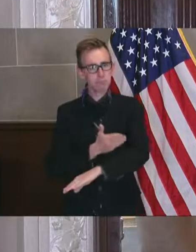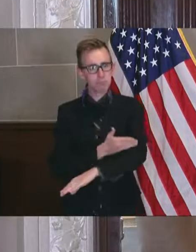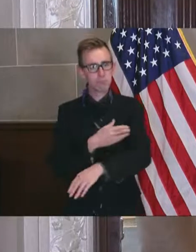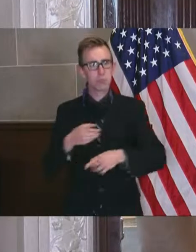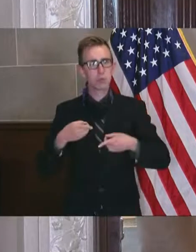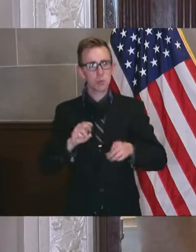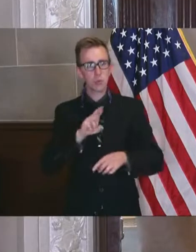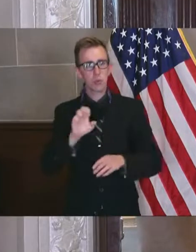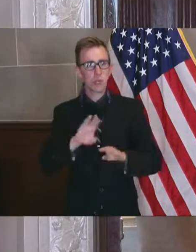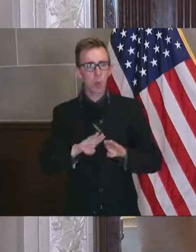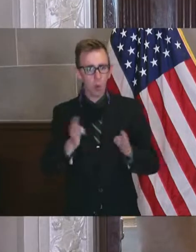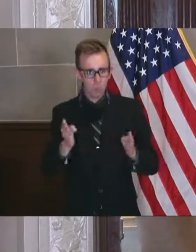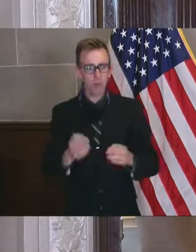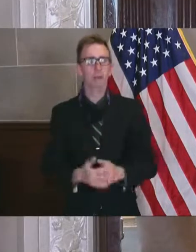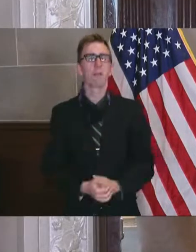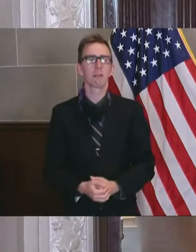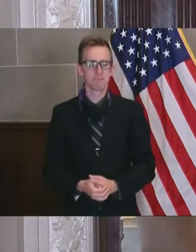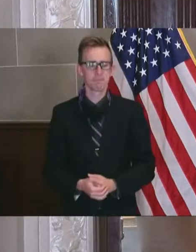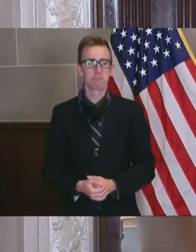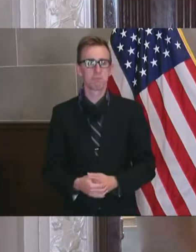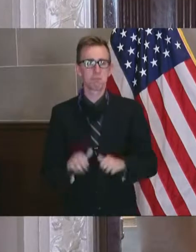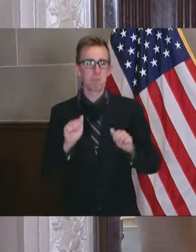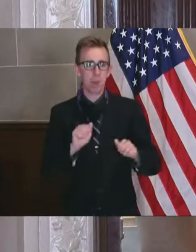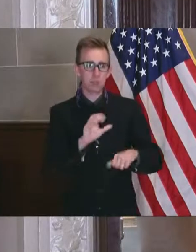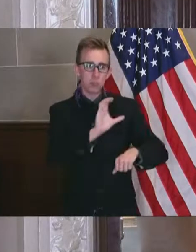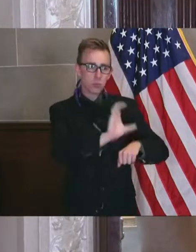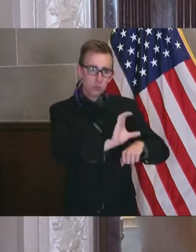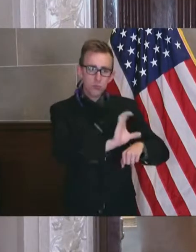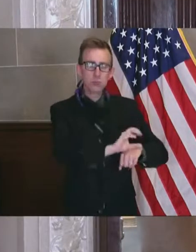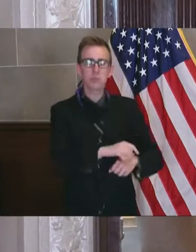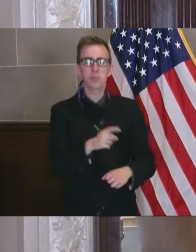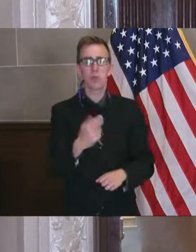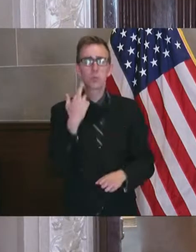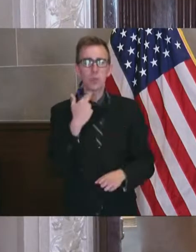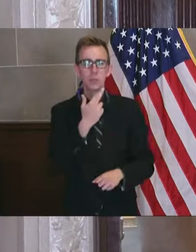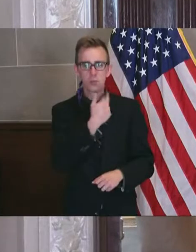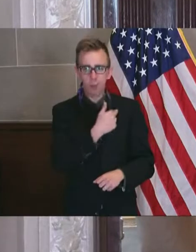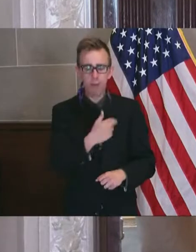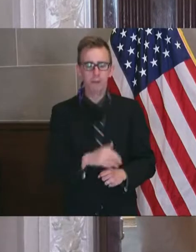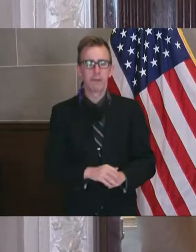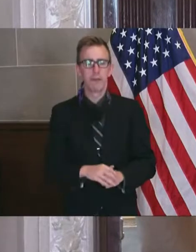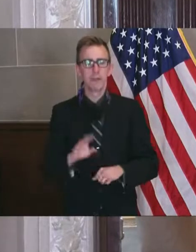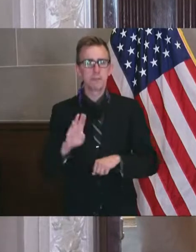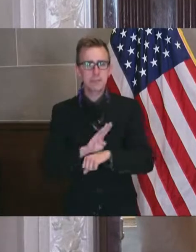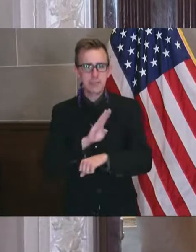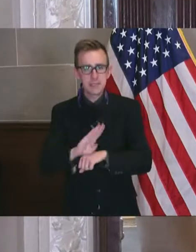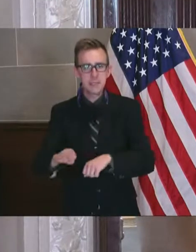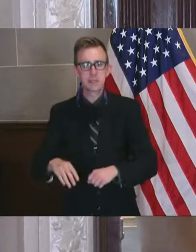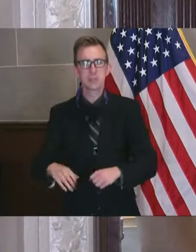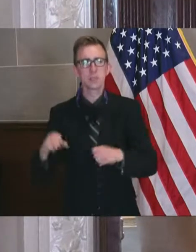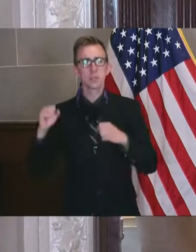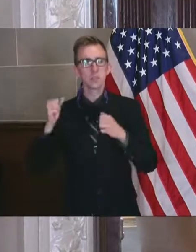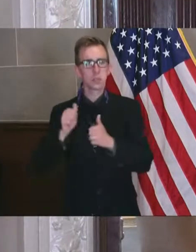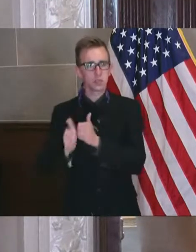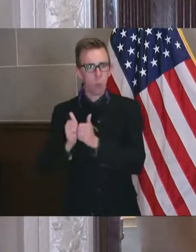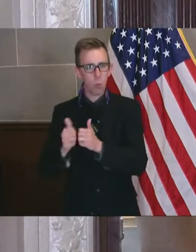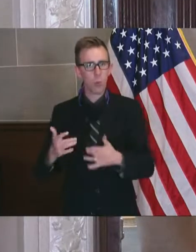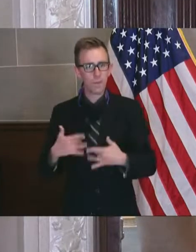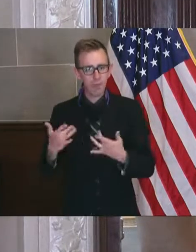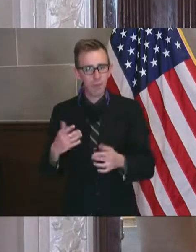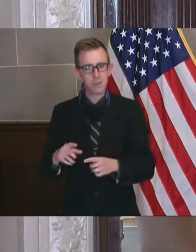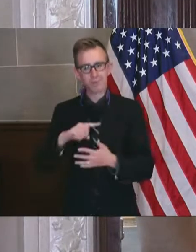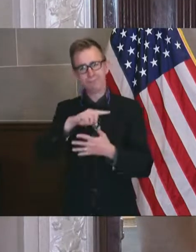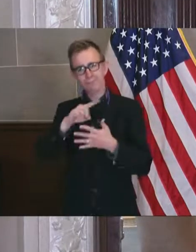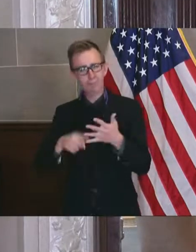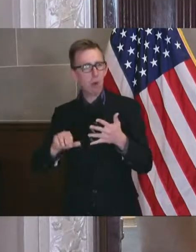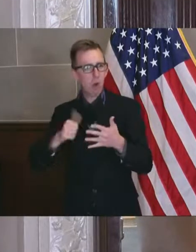reopening, whether it be your church, your favorite restaurant, your businesses, sporting events, or whatever